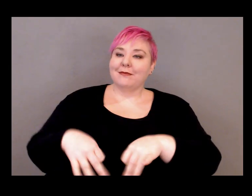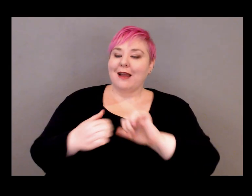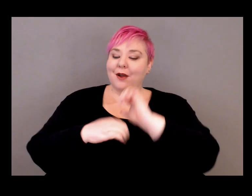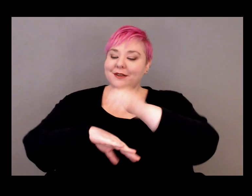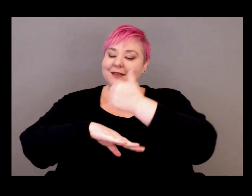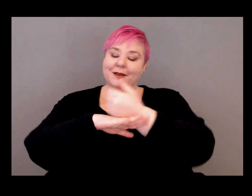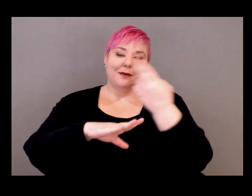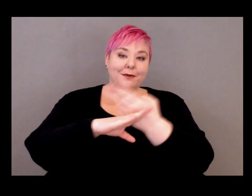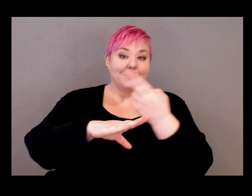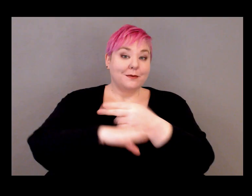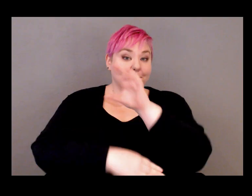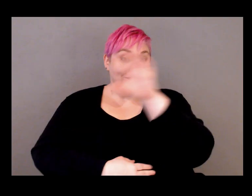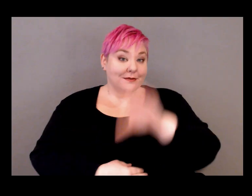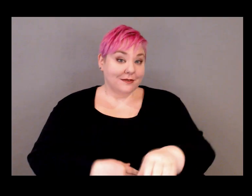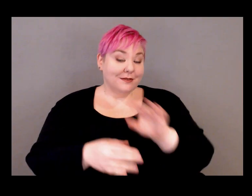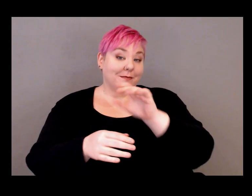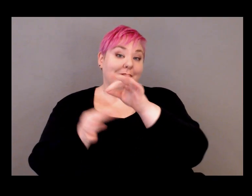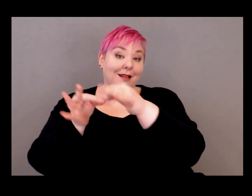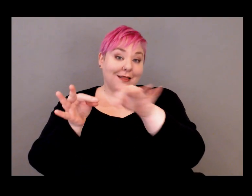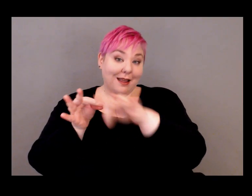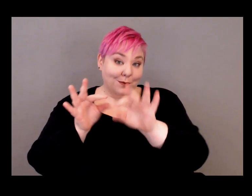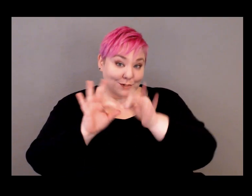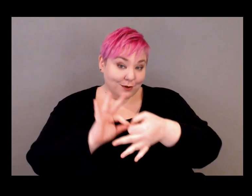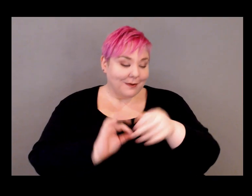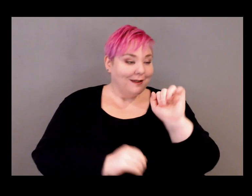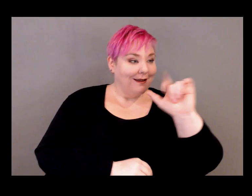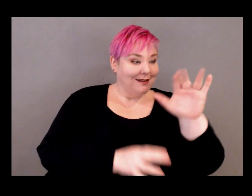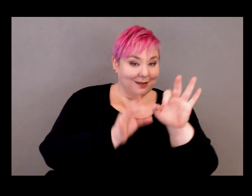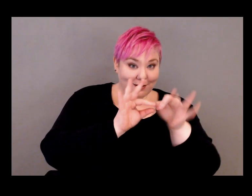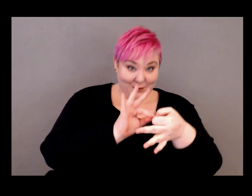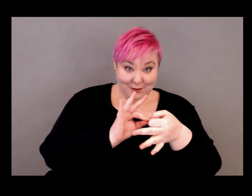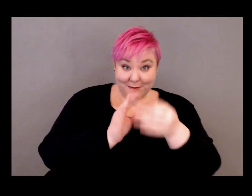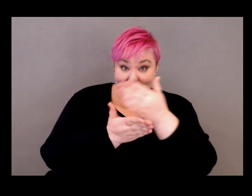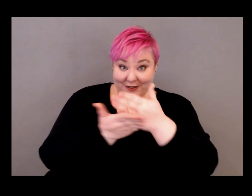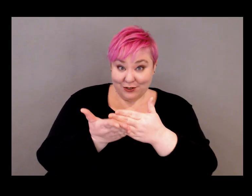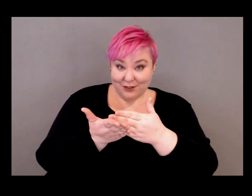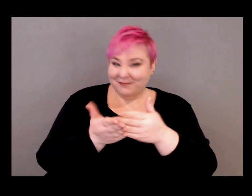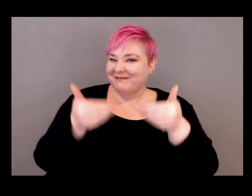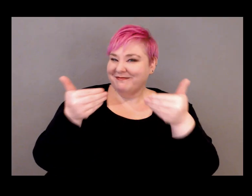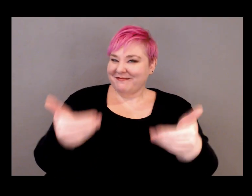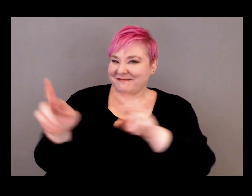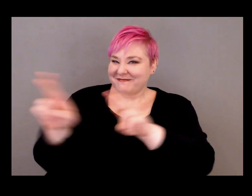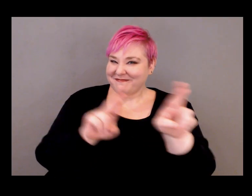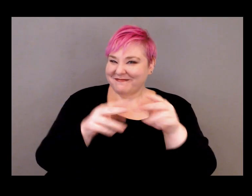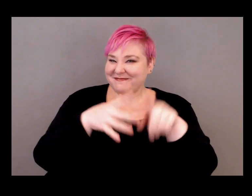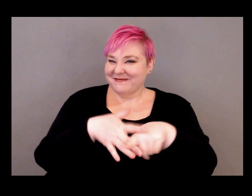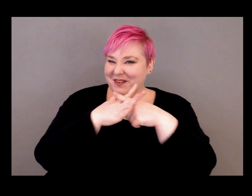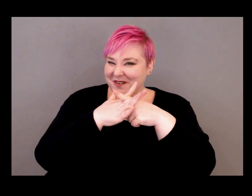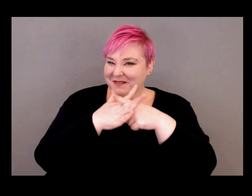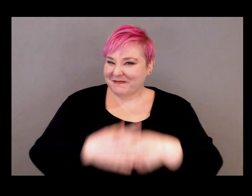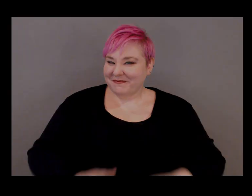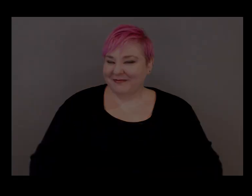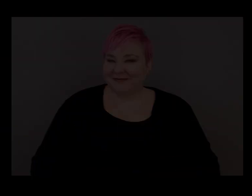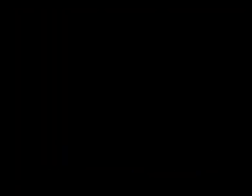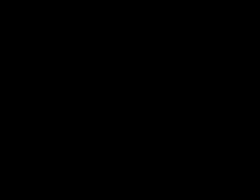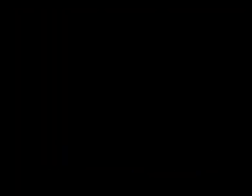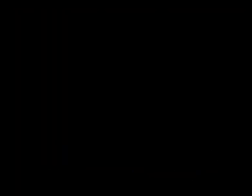use Zoom's language interpretation and sign language interpretation view features. Let's get started.